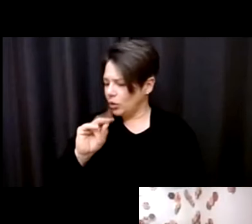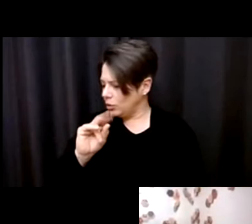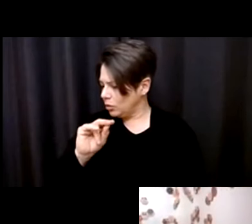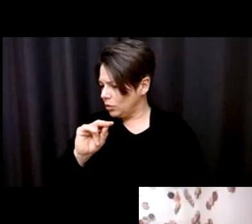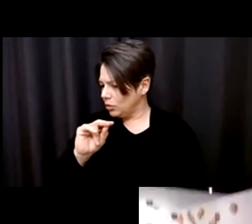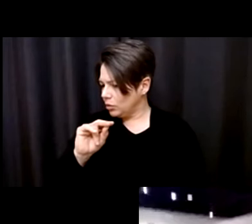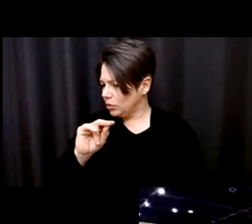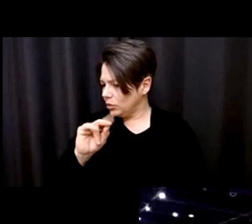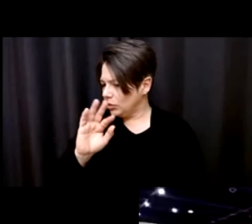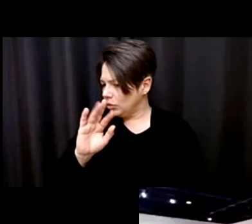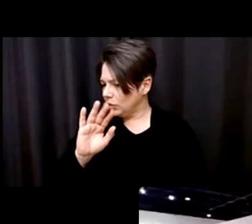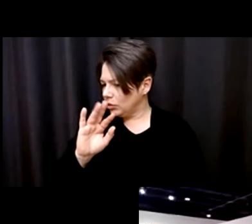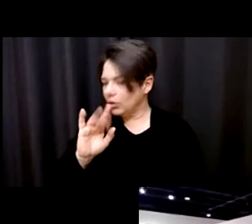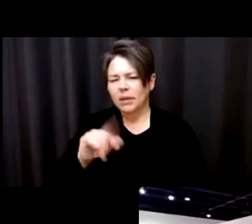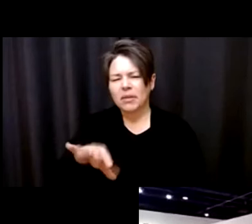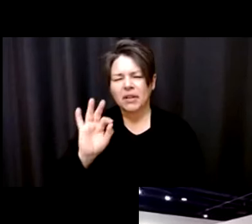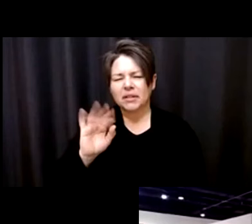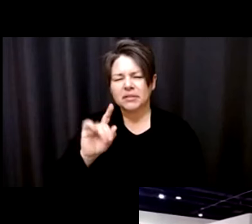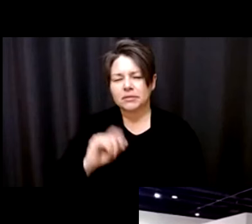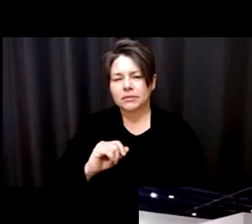up to it.